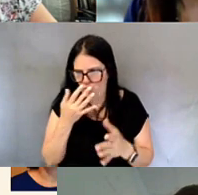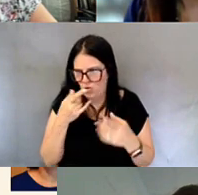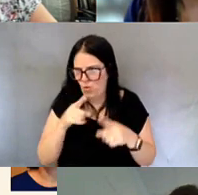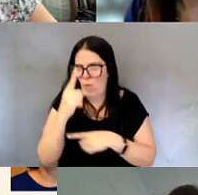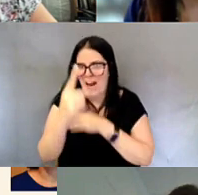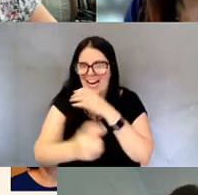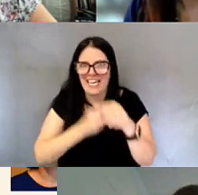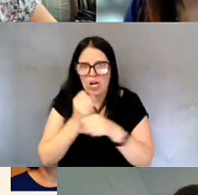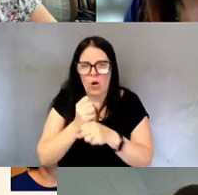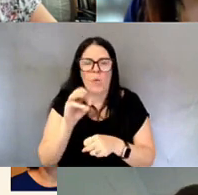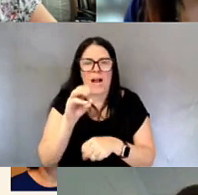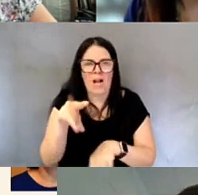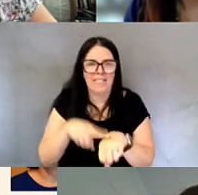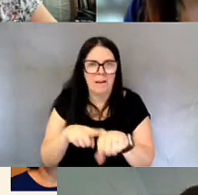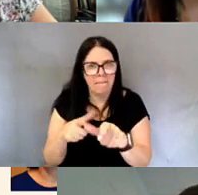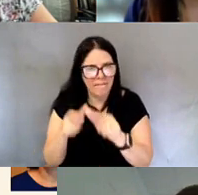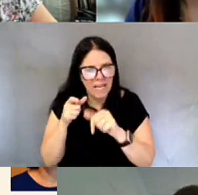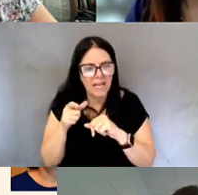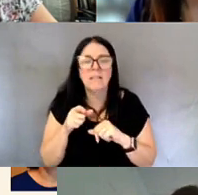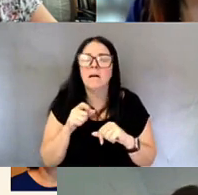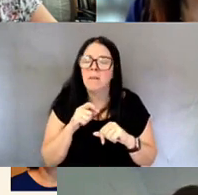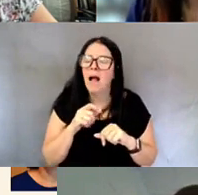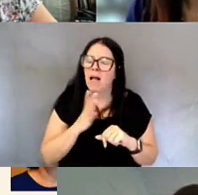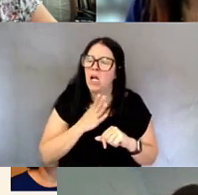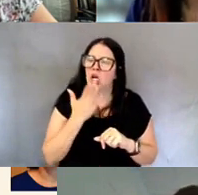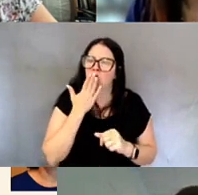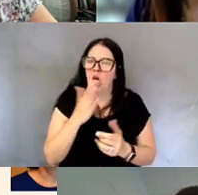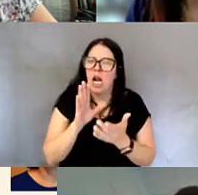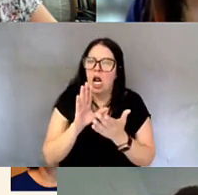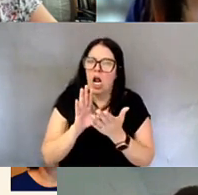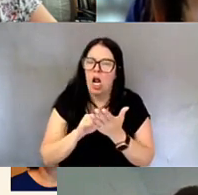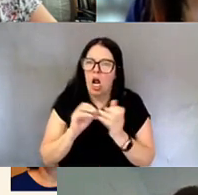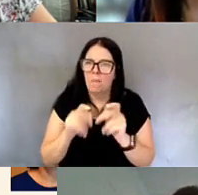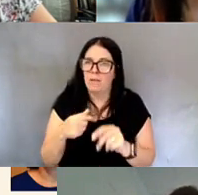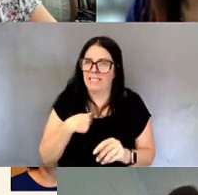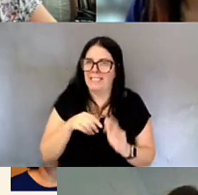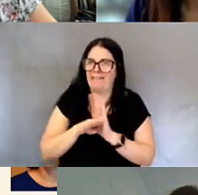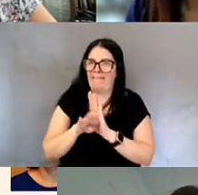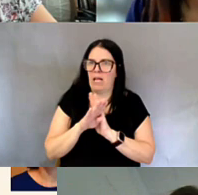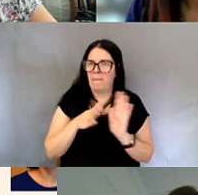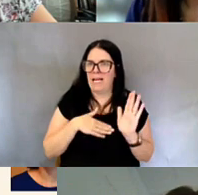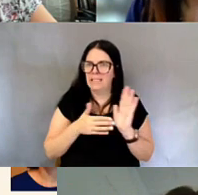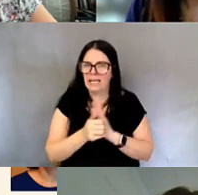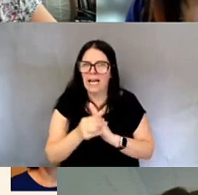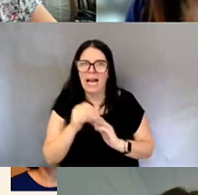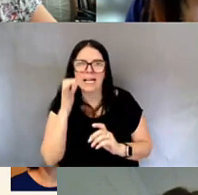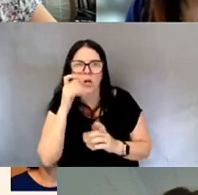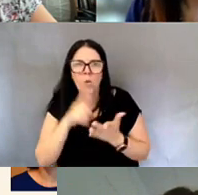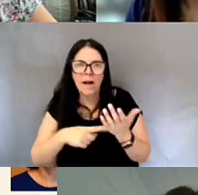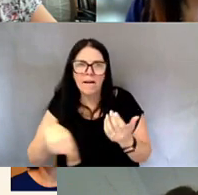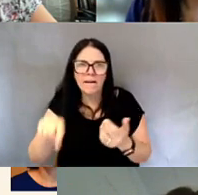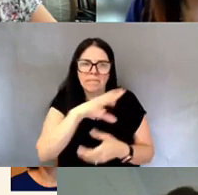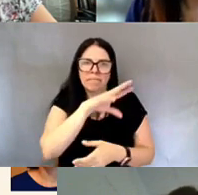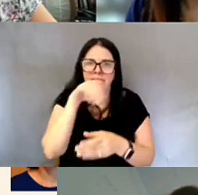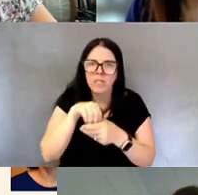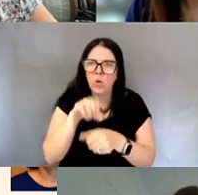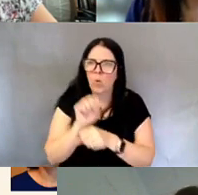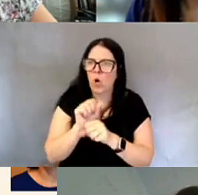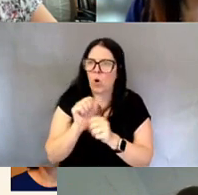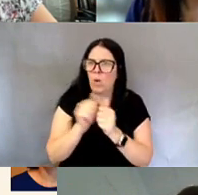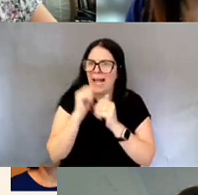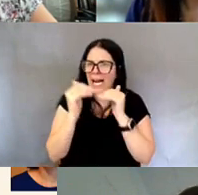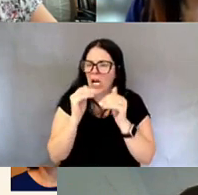soon. It was a great opportunity like to develop professionally and then hear what other colleagues in the field of adult ed had to say.